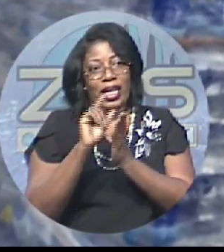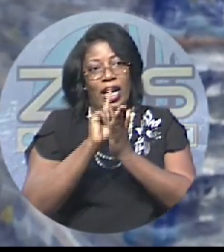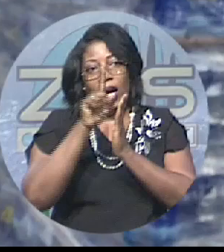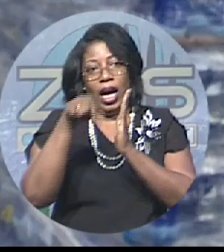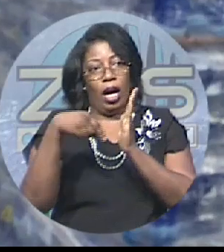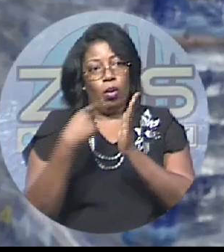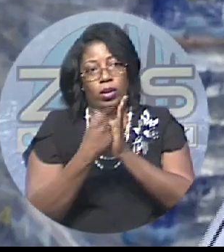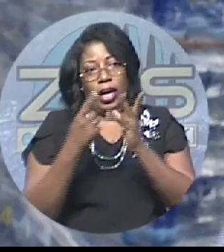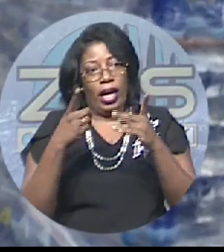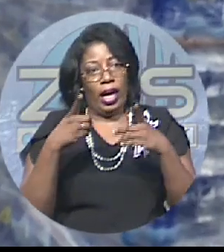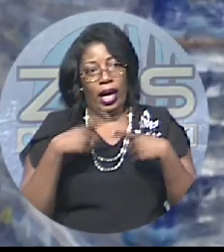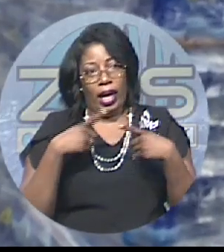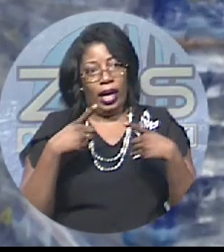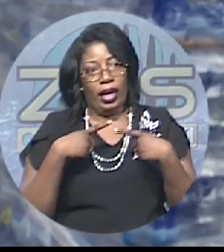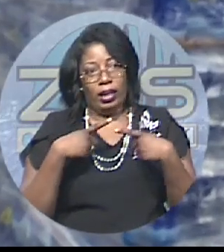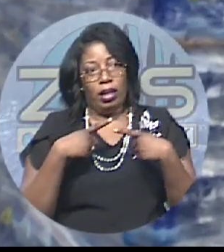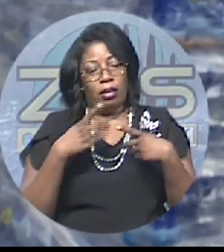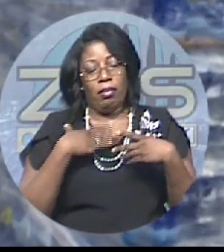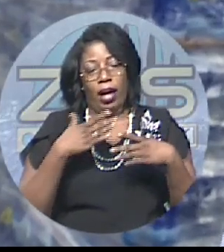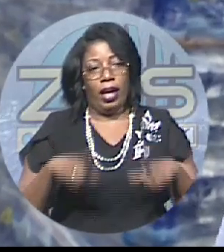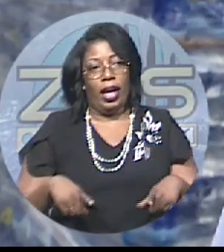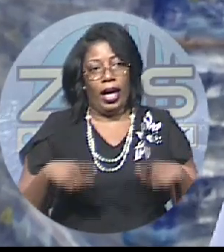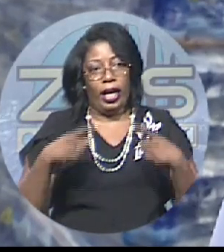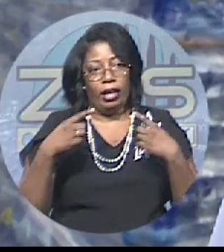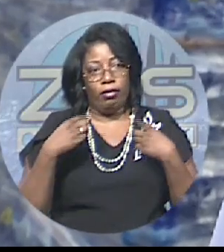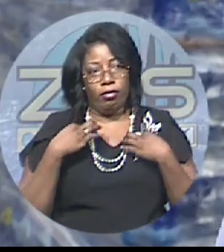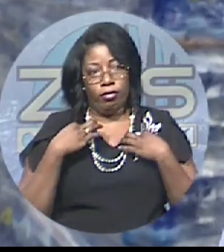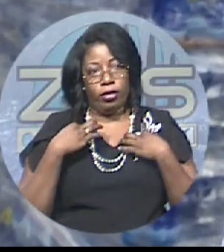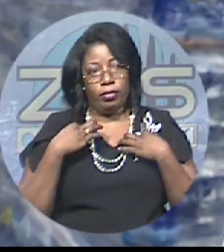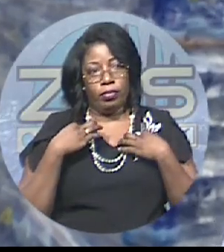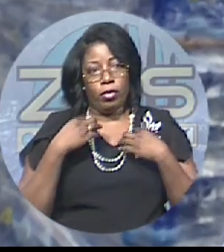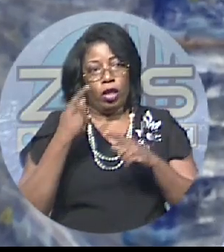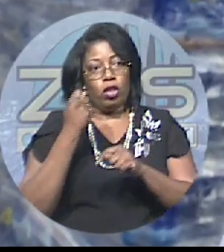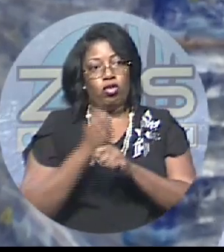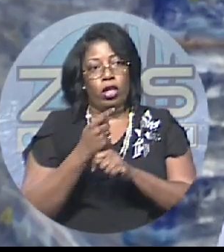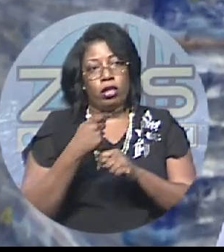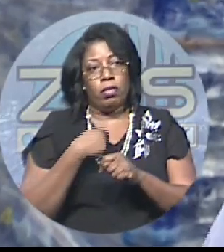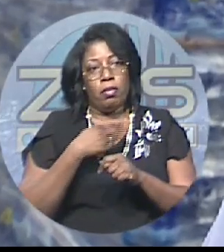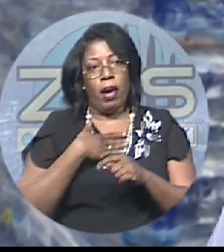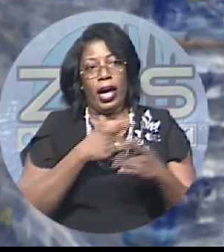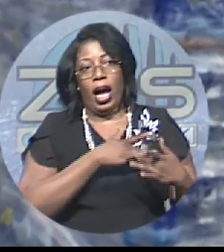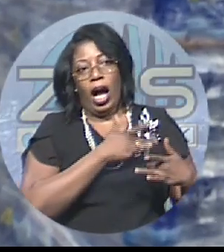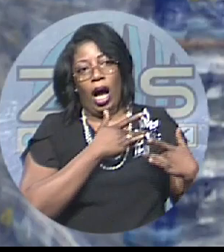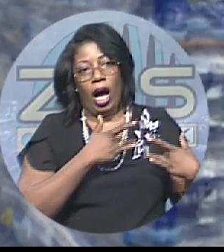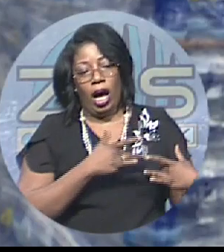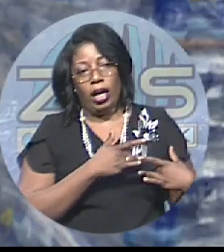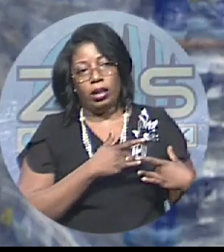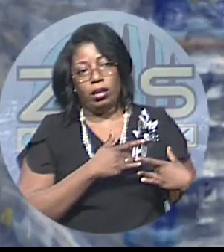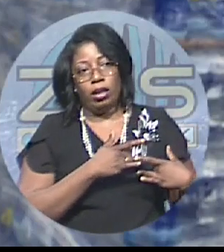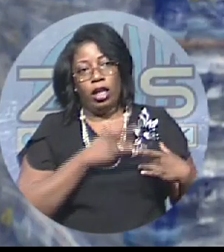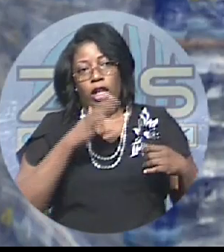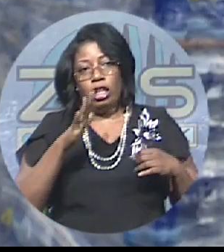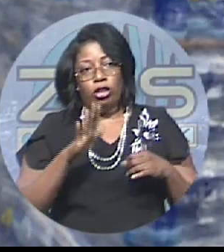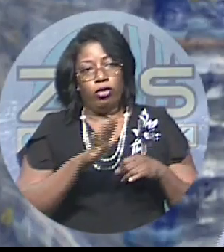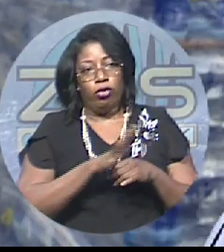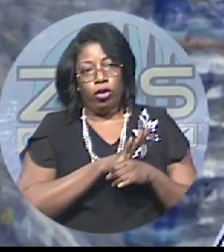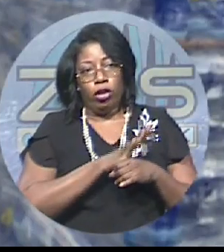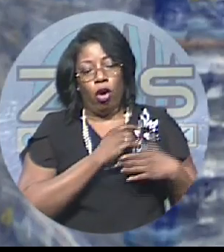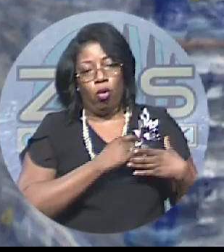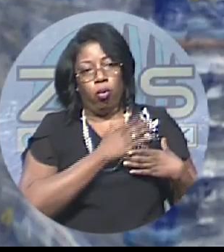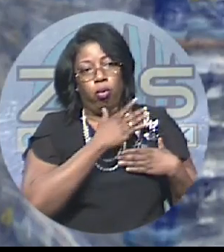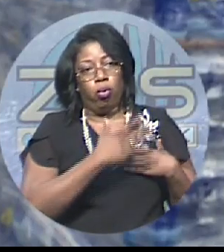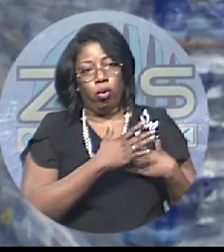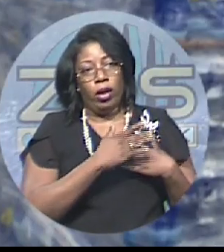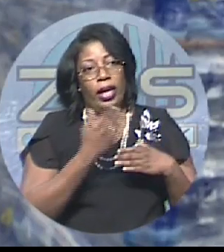ever experienced in my entire life. Trust me, Julian, my heart is so full. It was